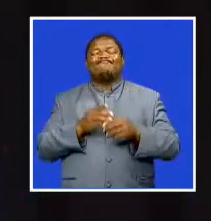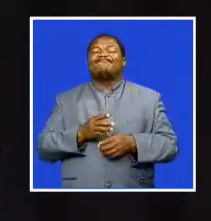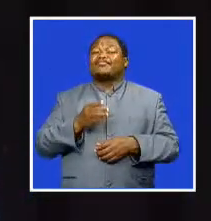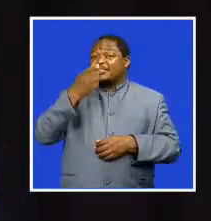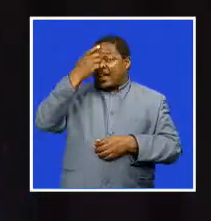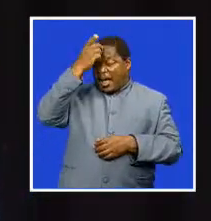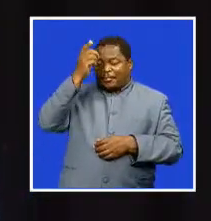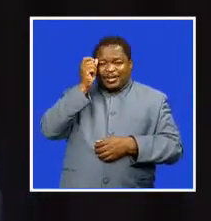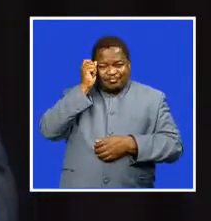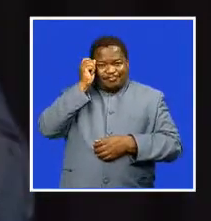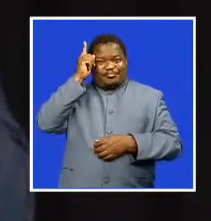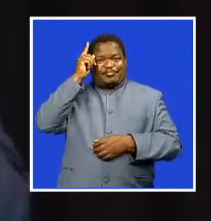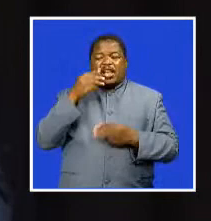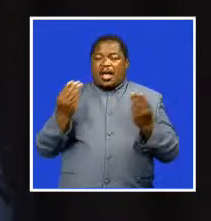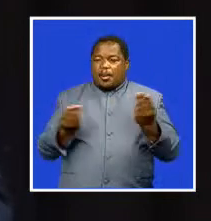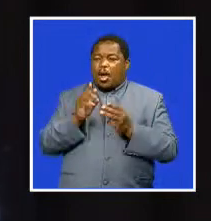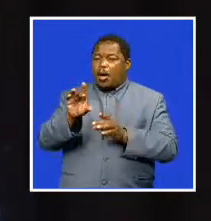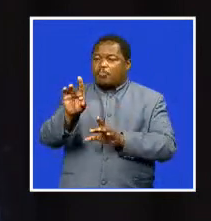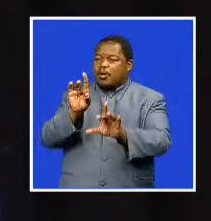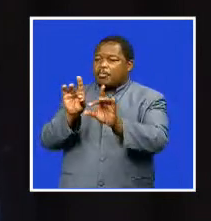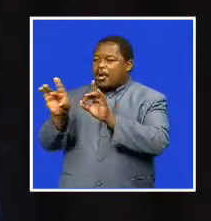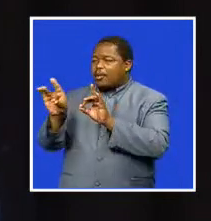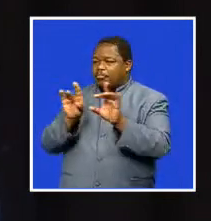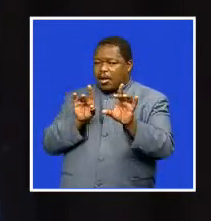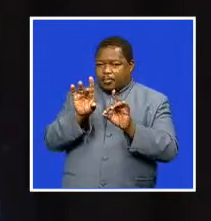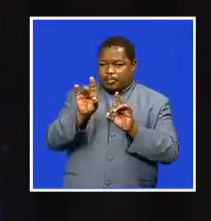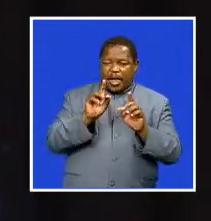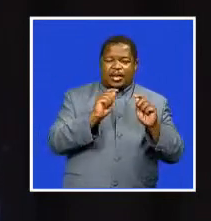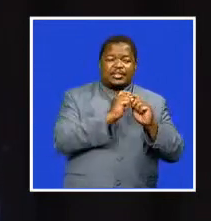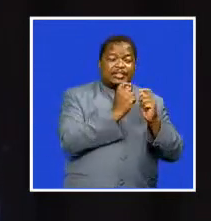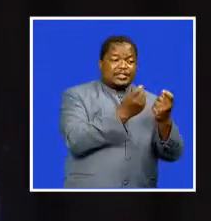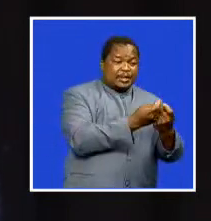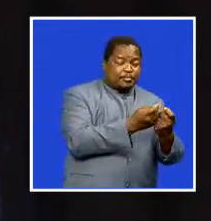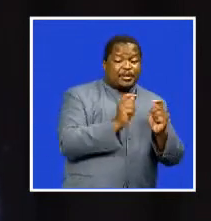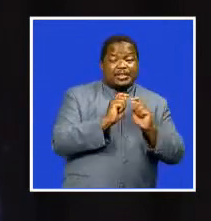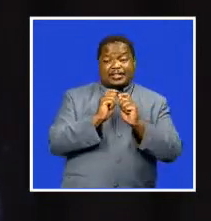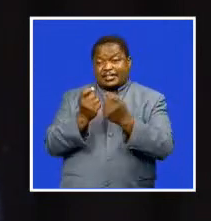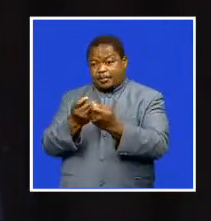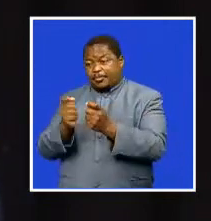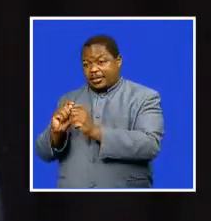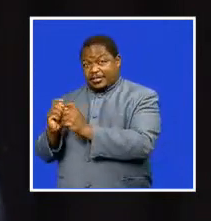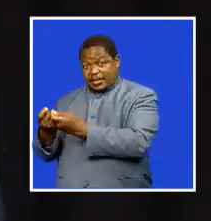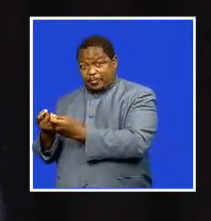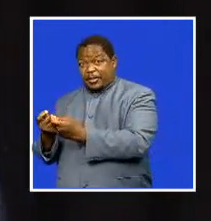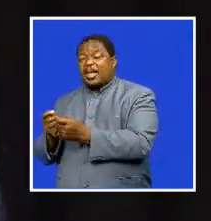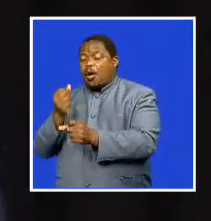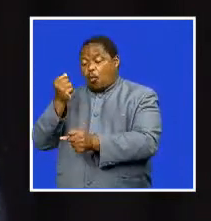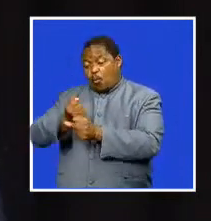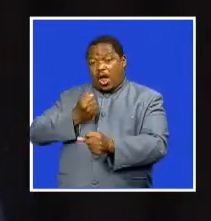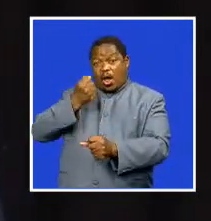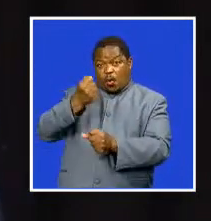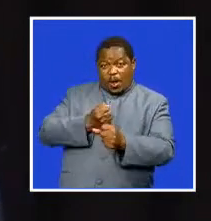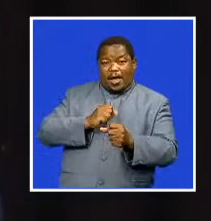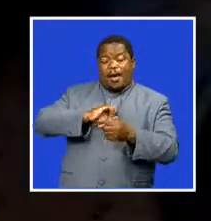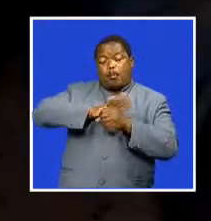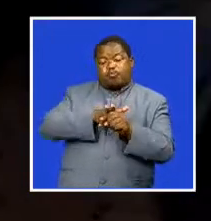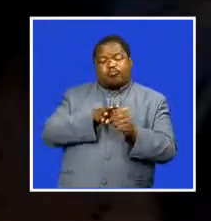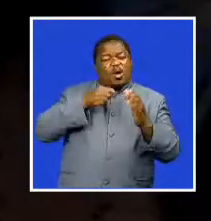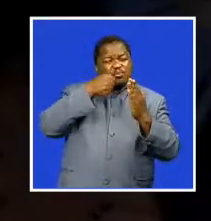lamaningi kuhambe kahle bekunene loku and ngithi angibonge